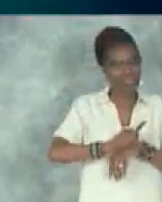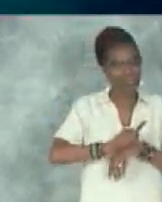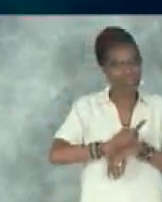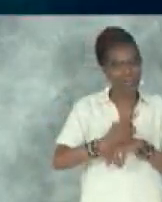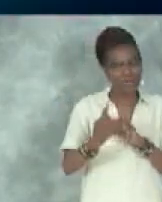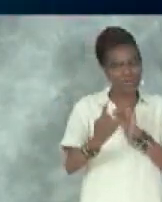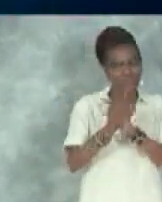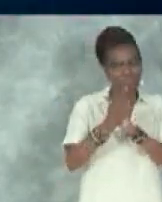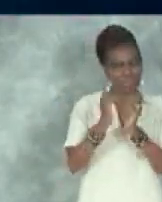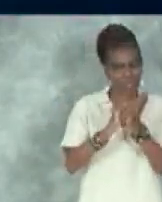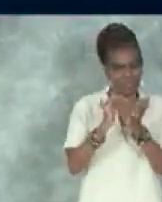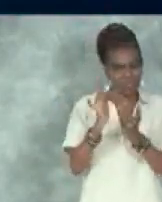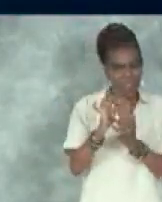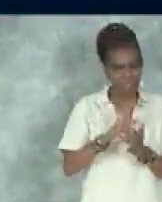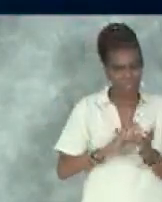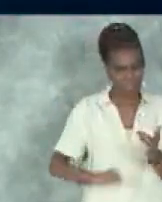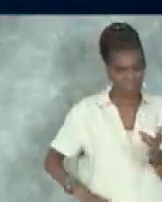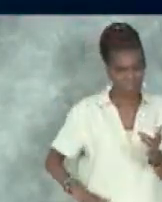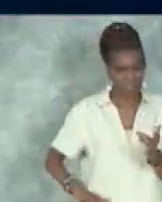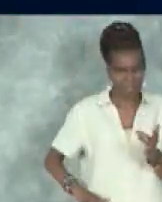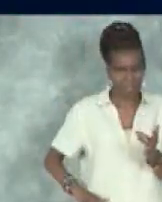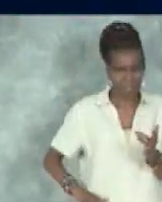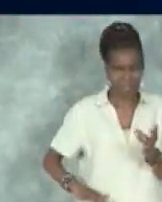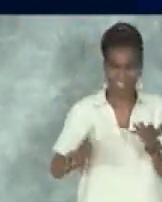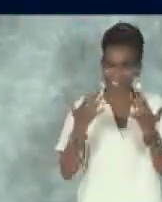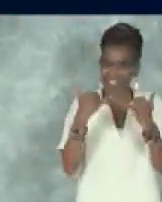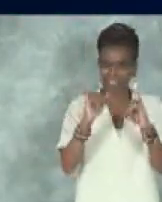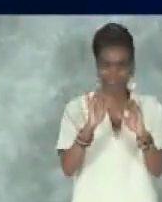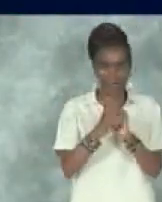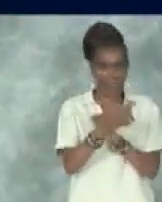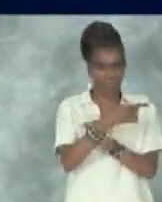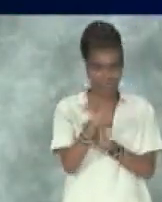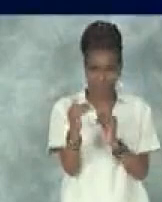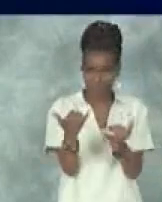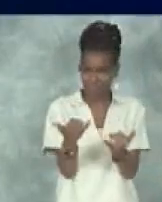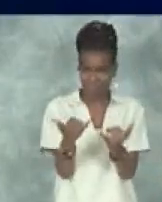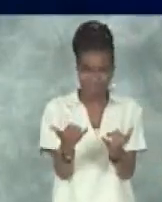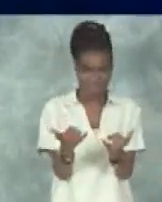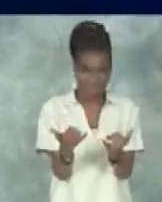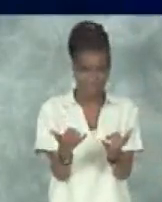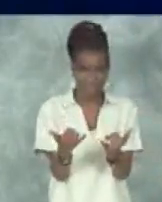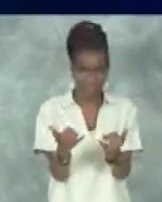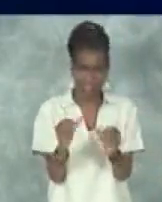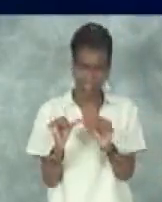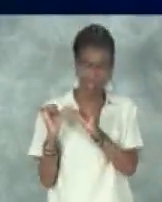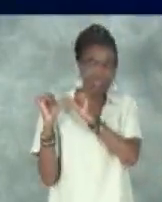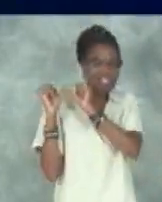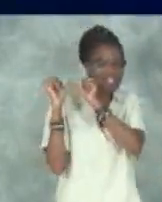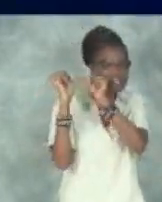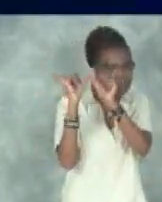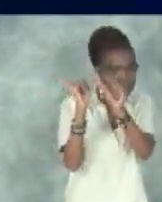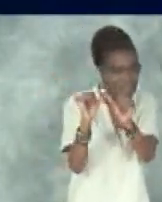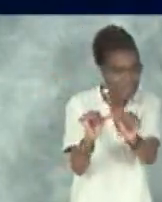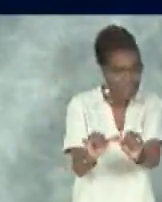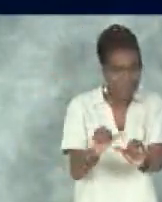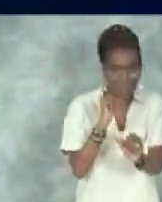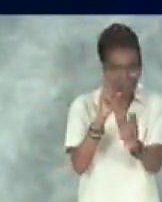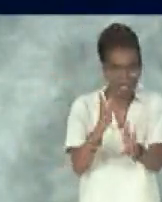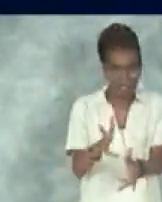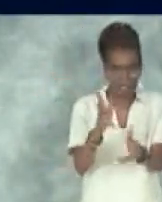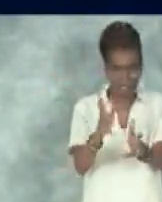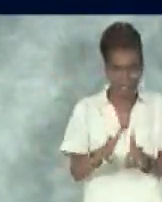who did that day is with you today. And it shall come to